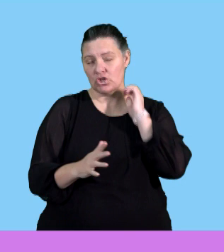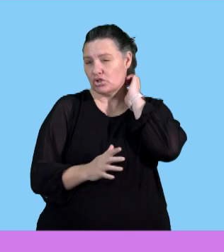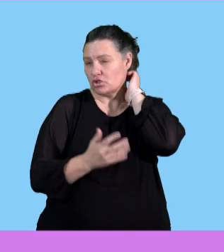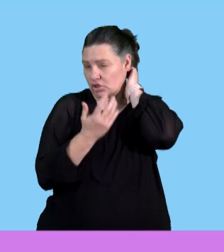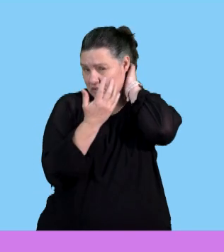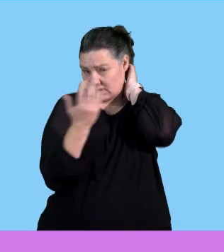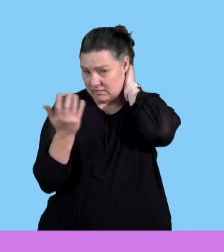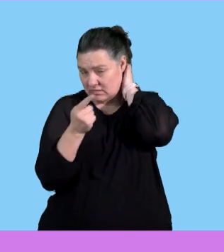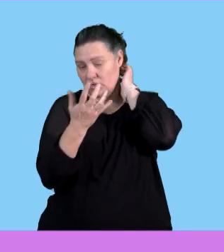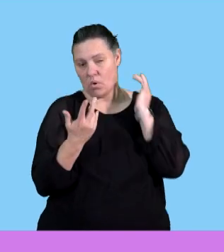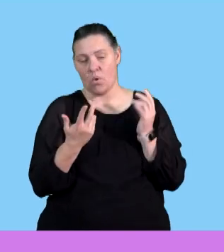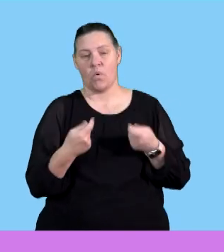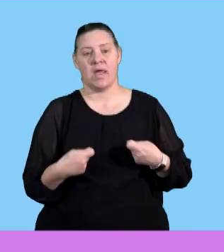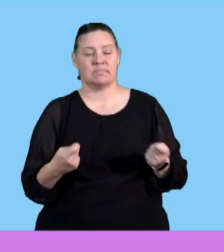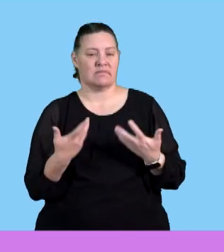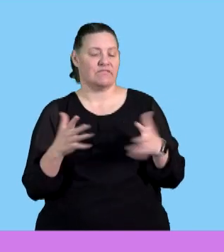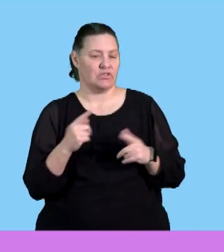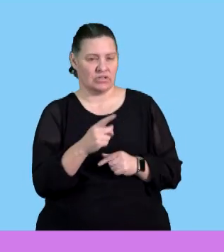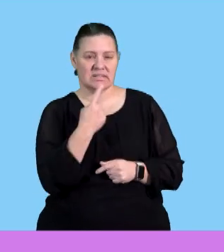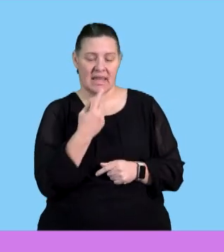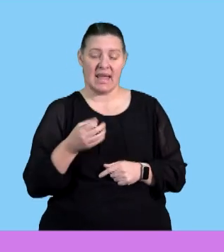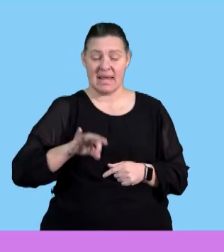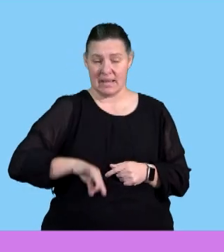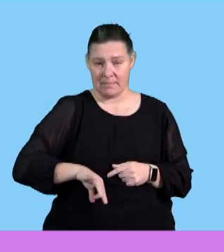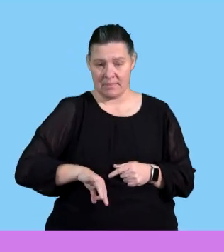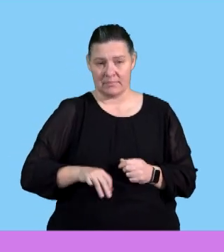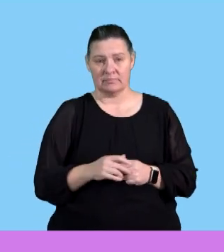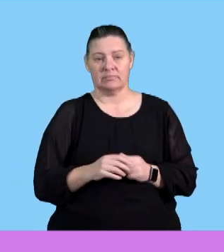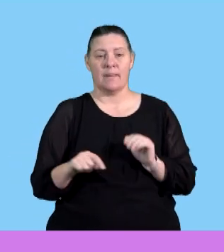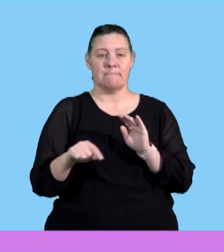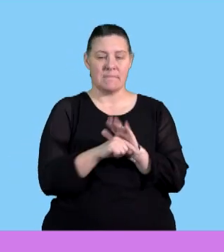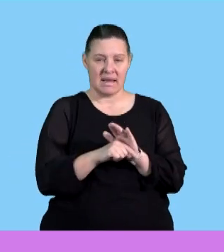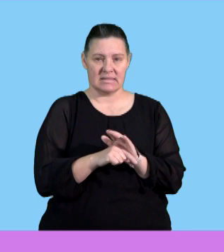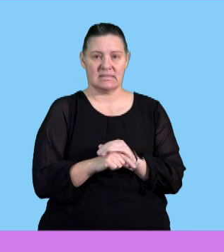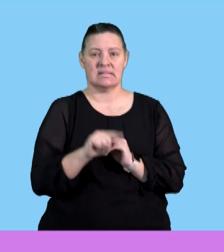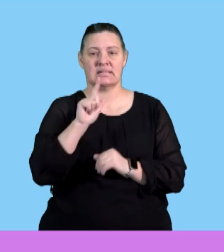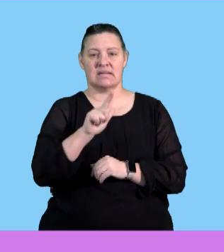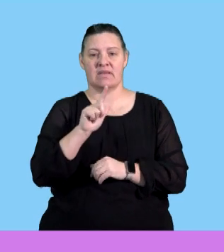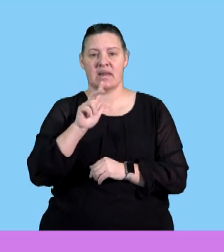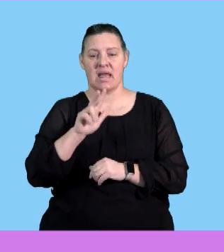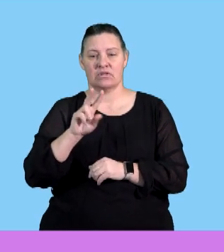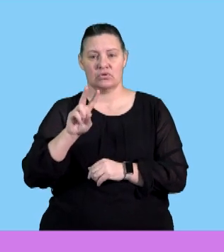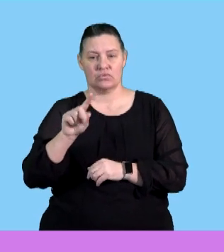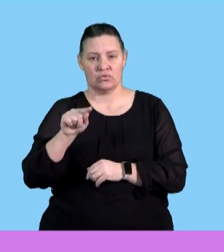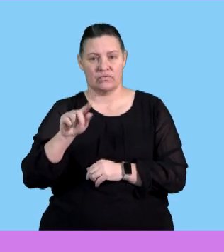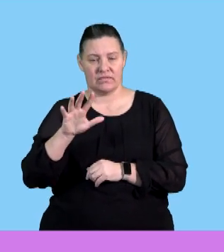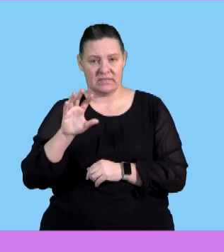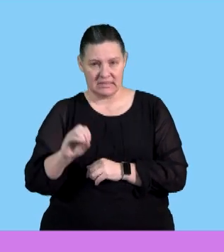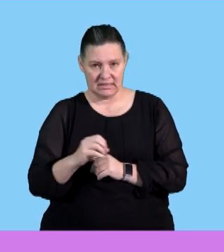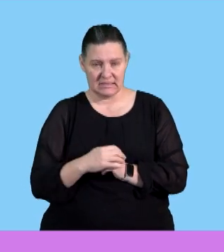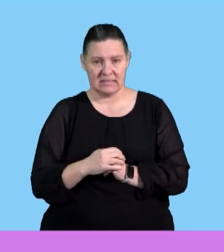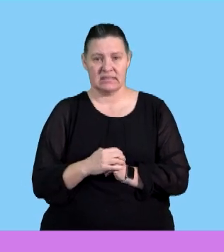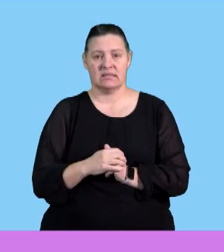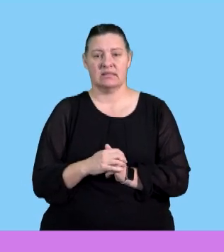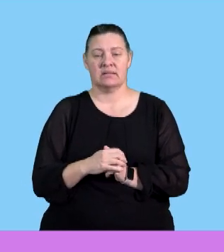already calculated your expenses for you. They said income minus the 782.50